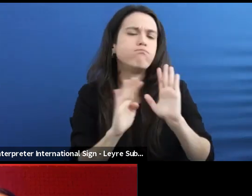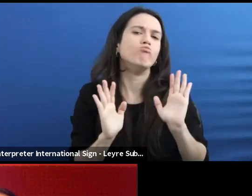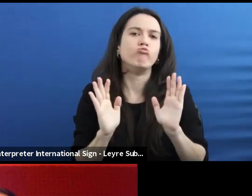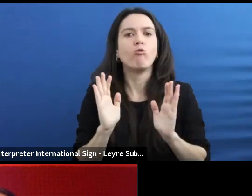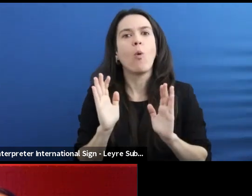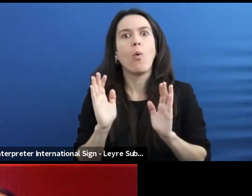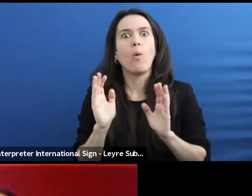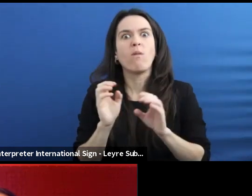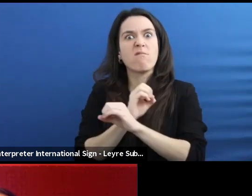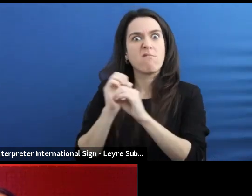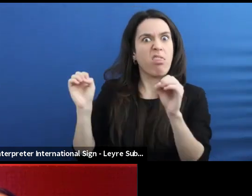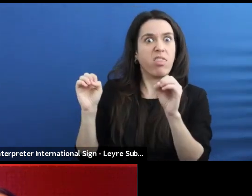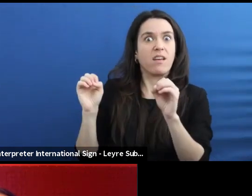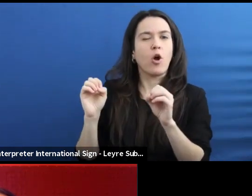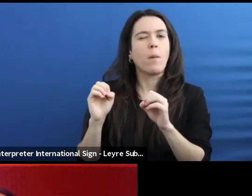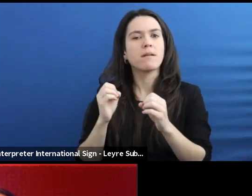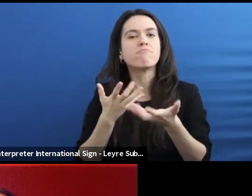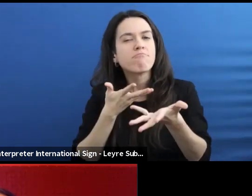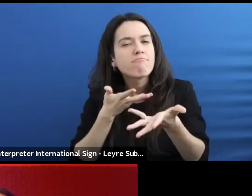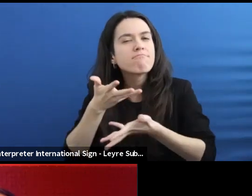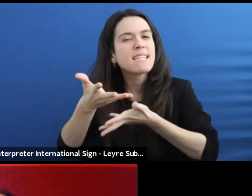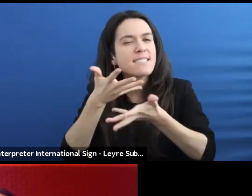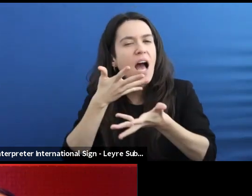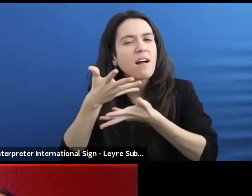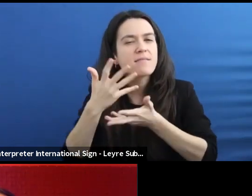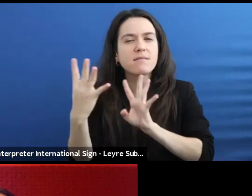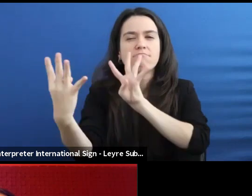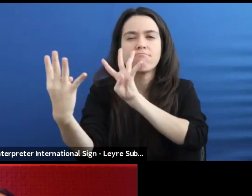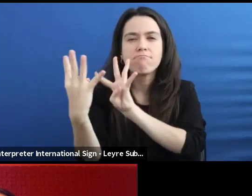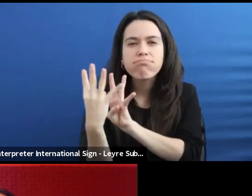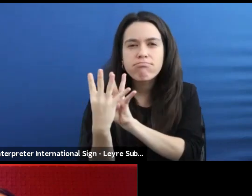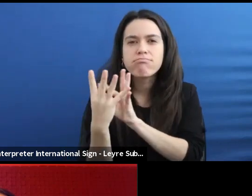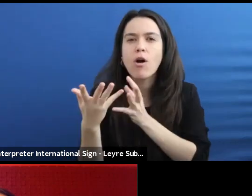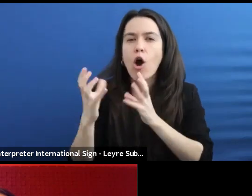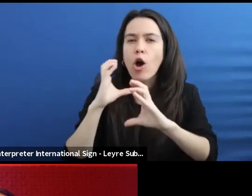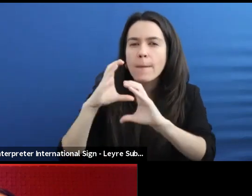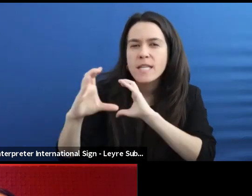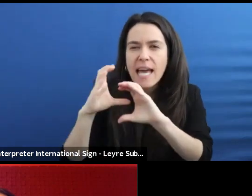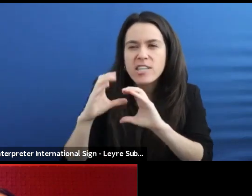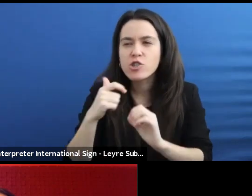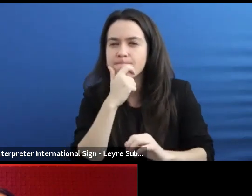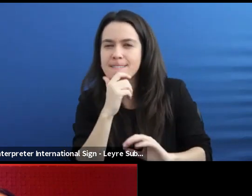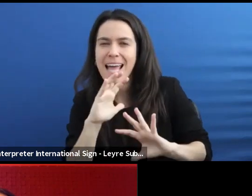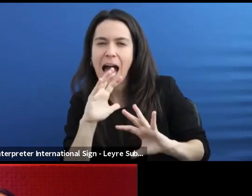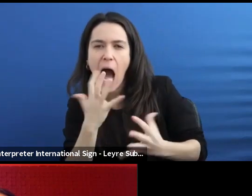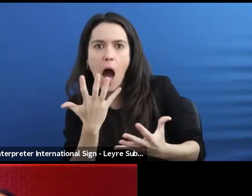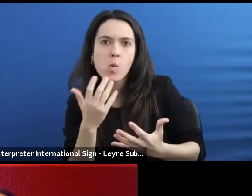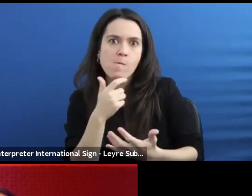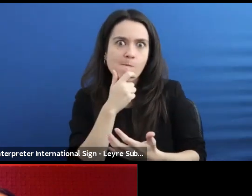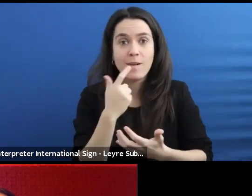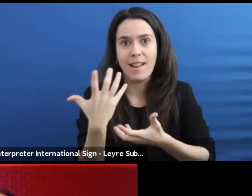talking with the cultural sector, see in how you can make together